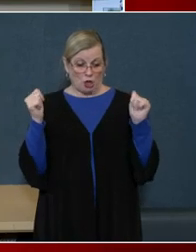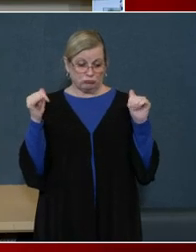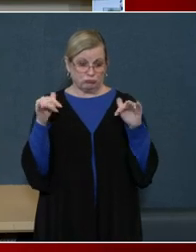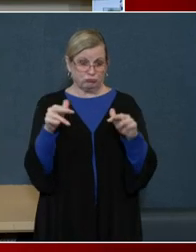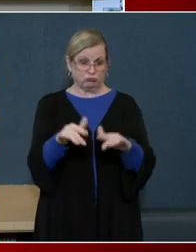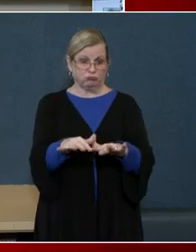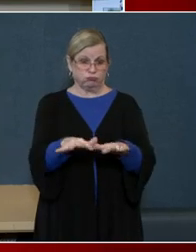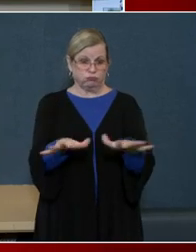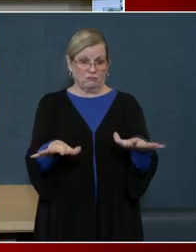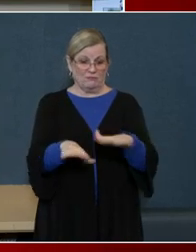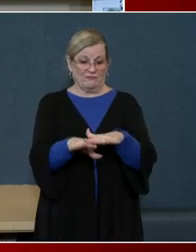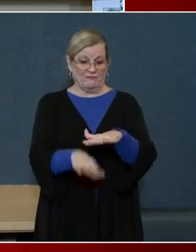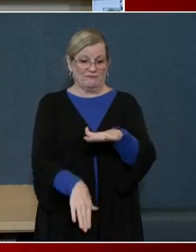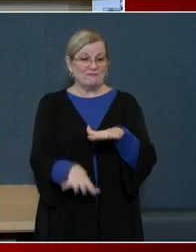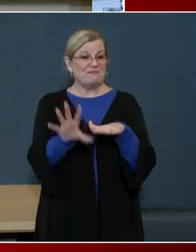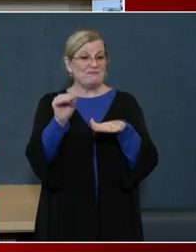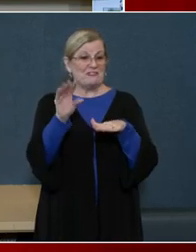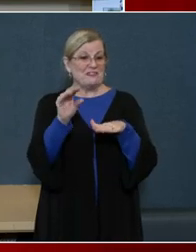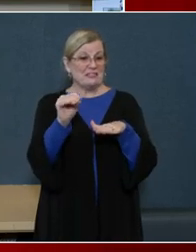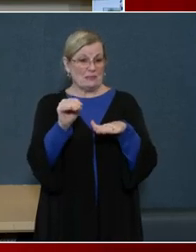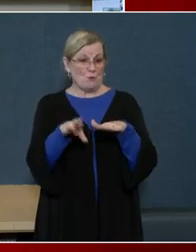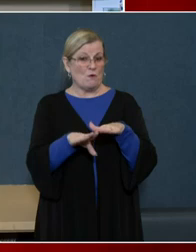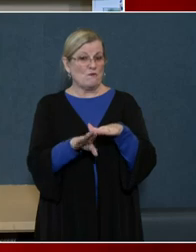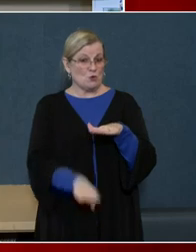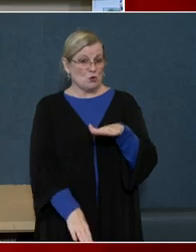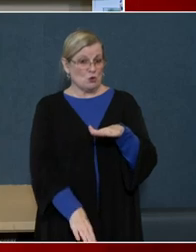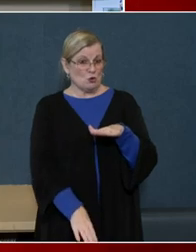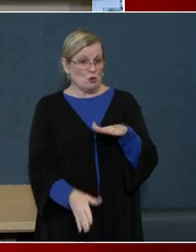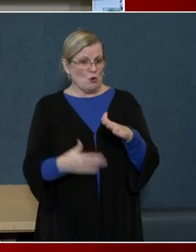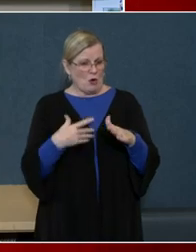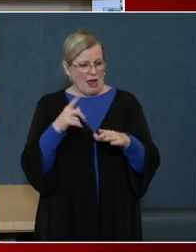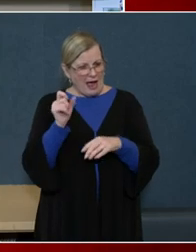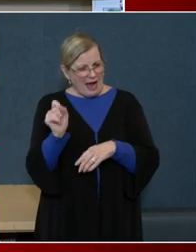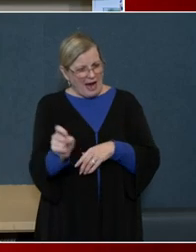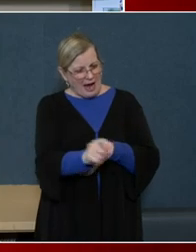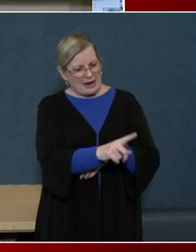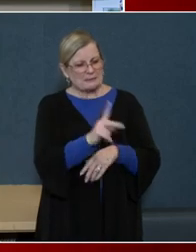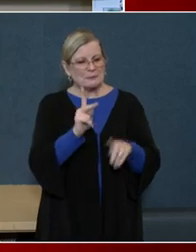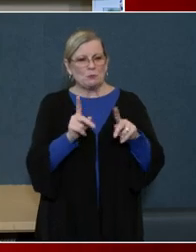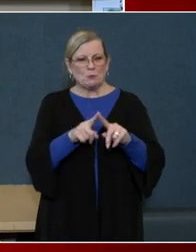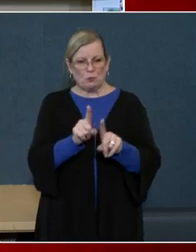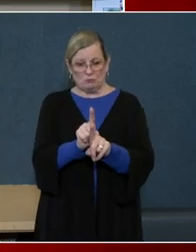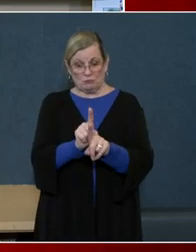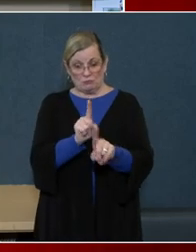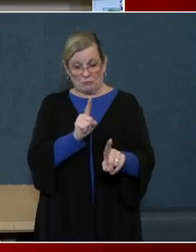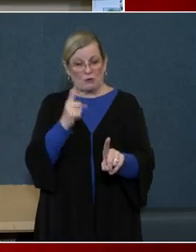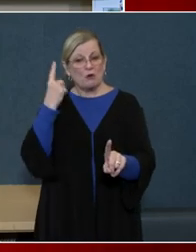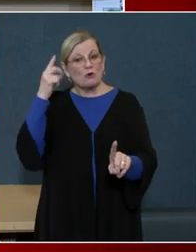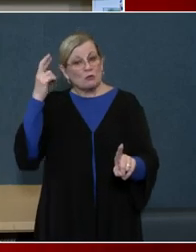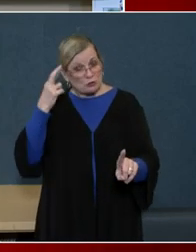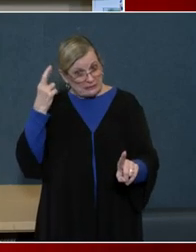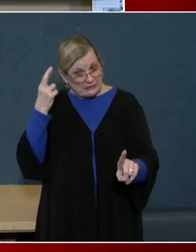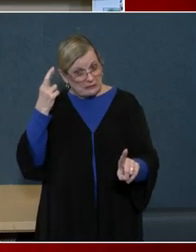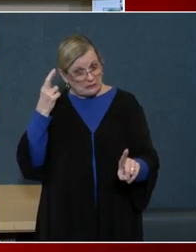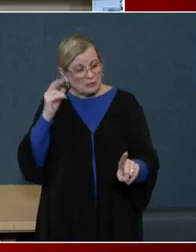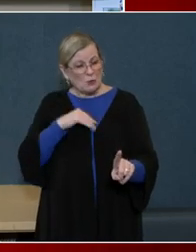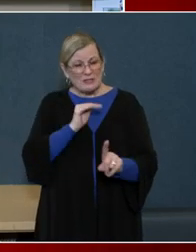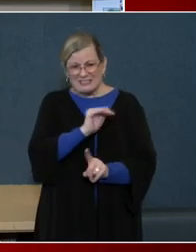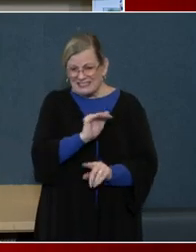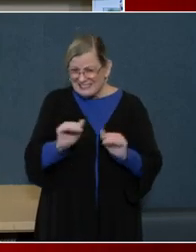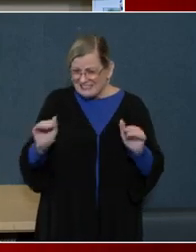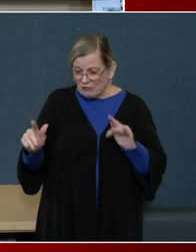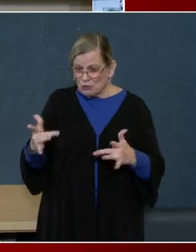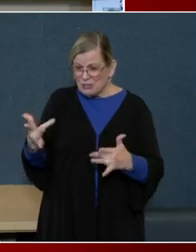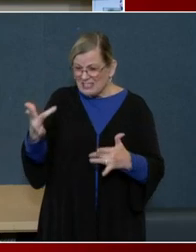We ask people to socially distance for a reason. We remind people to stay home if they are sick for